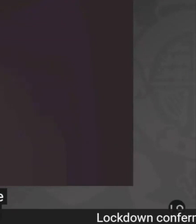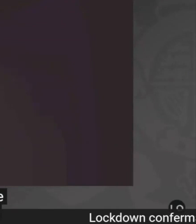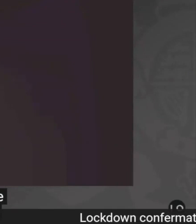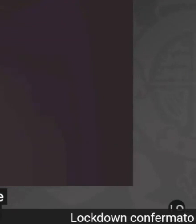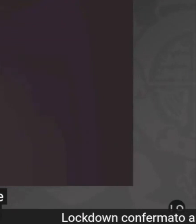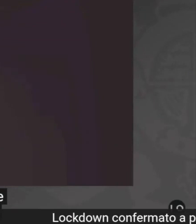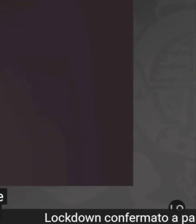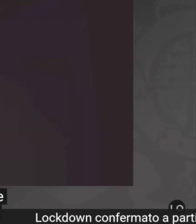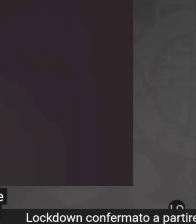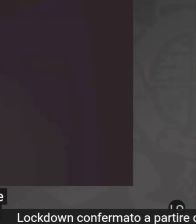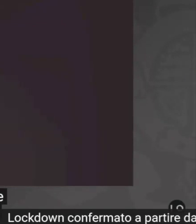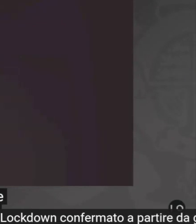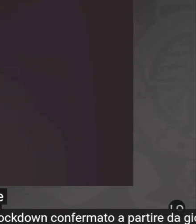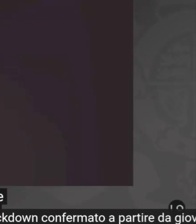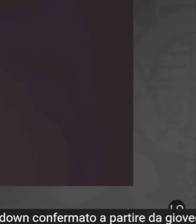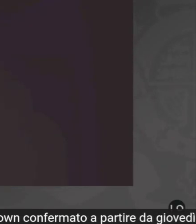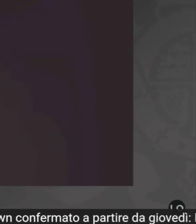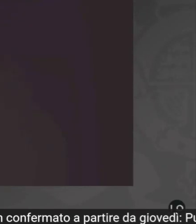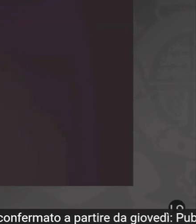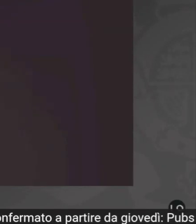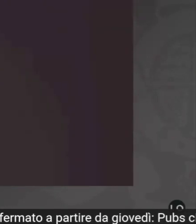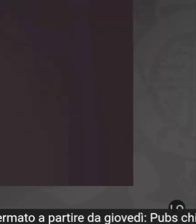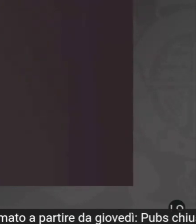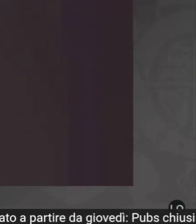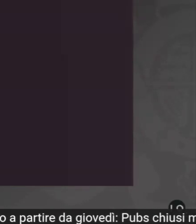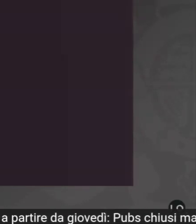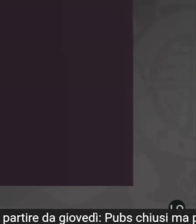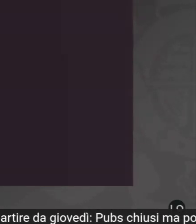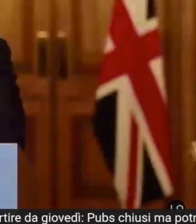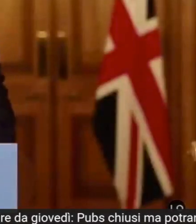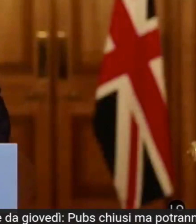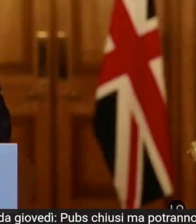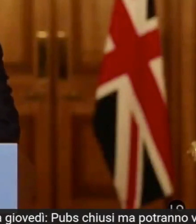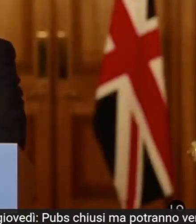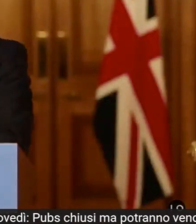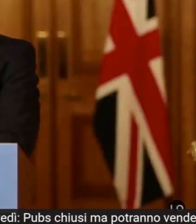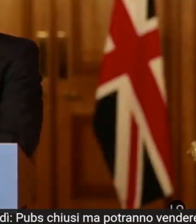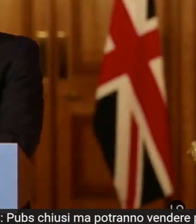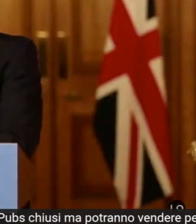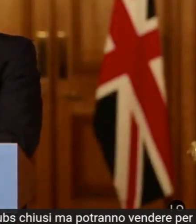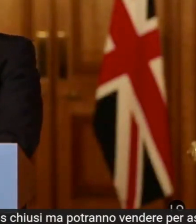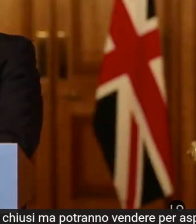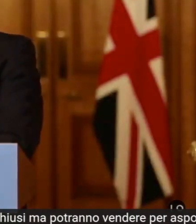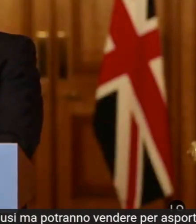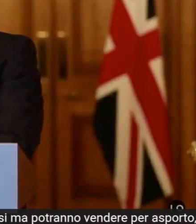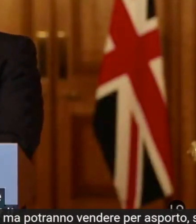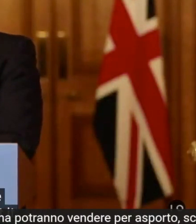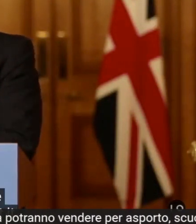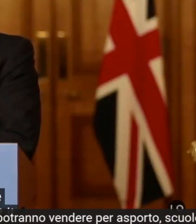restrictions put in place in solidarity with the rest of the UK? Well, thanks very much, Matt. Look, it's